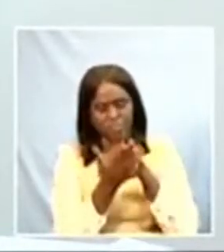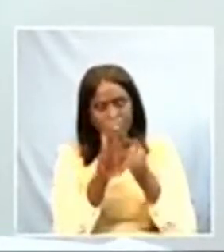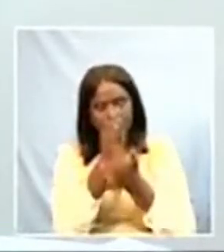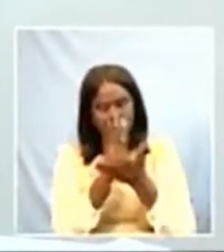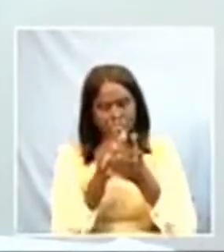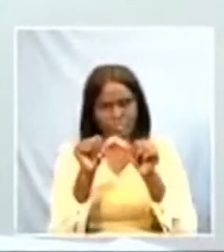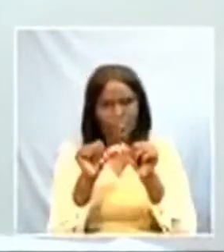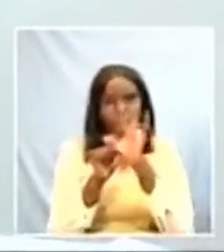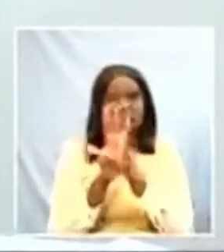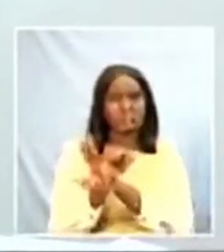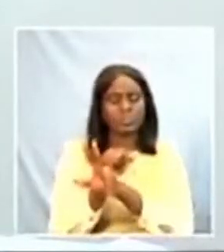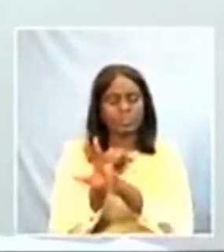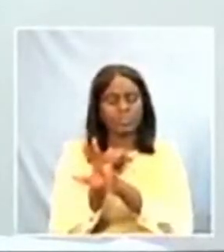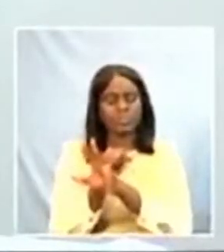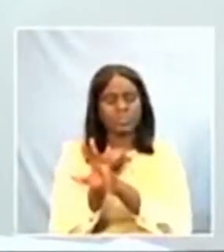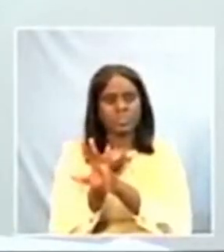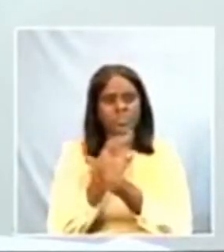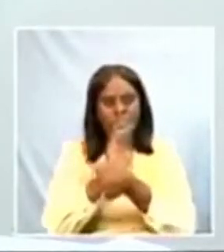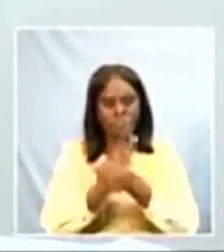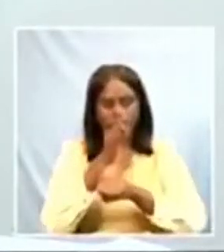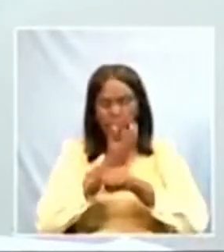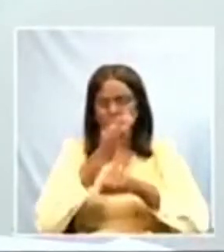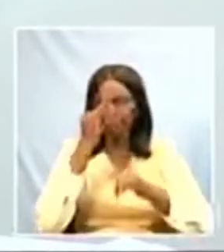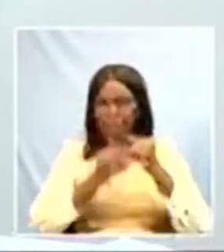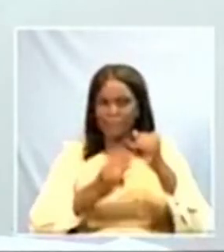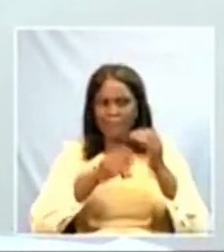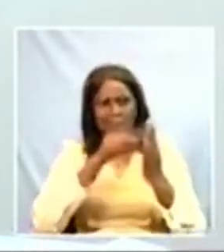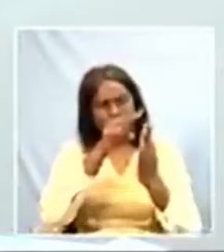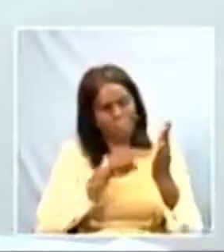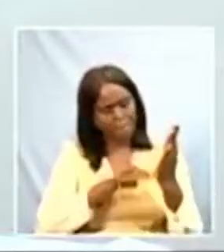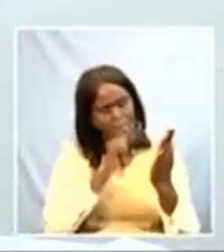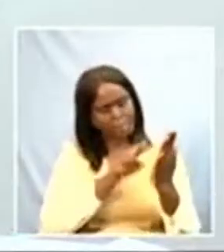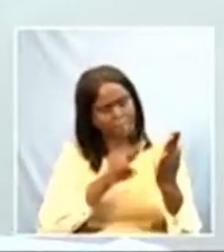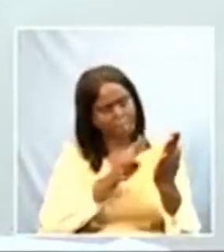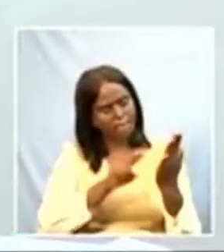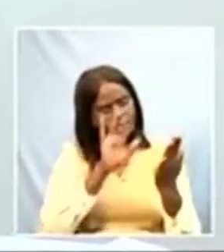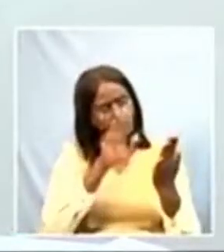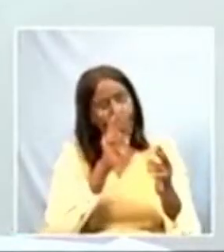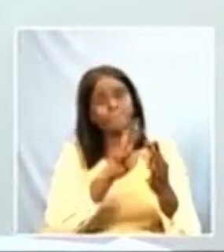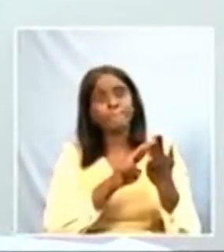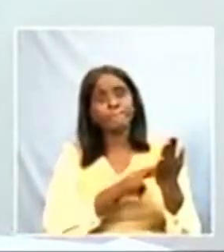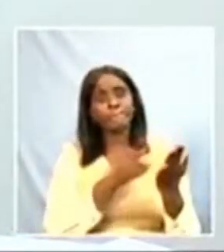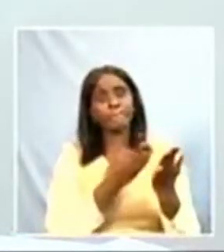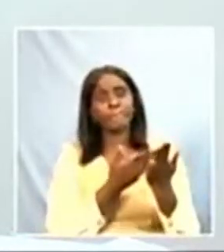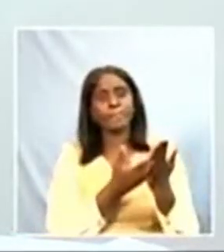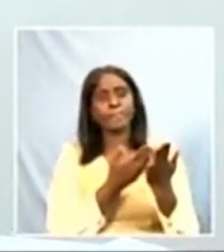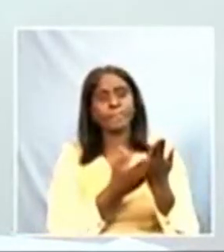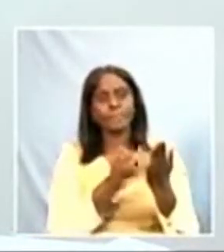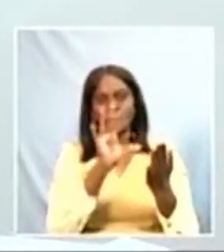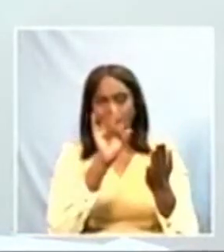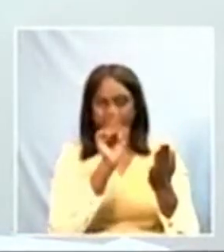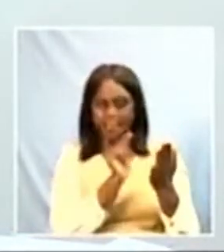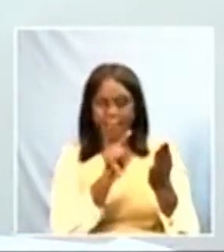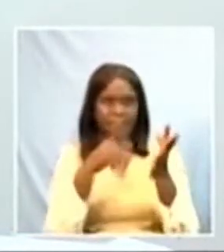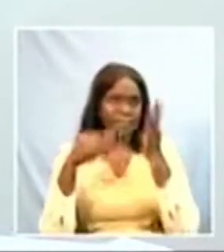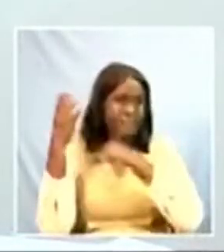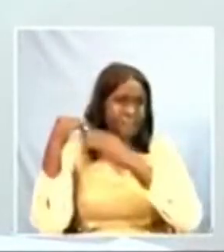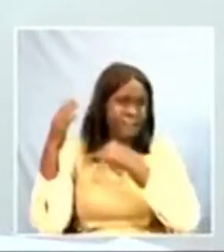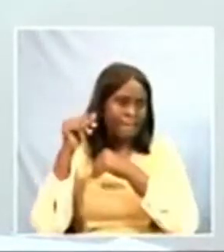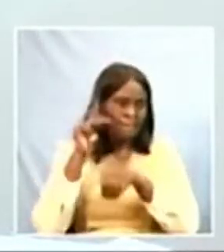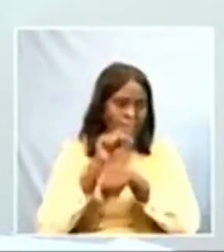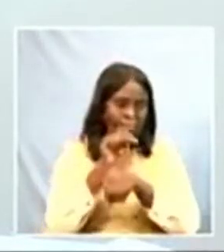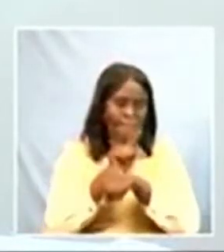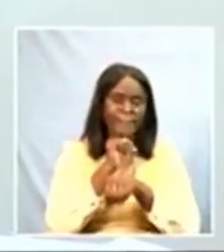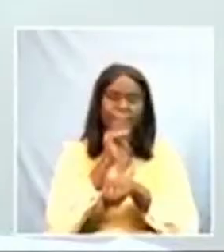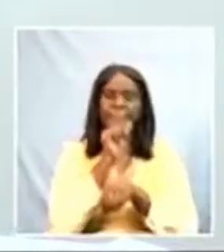still ongoing. After going through your report, the 8 outstanding projects are